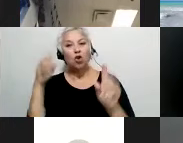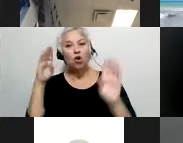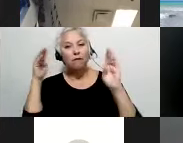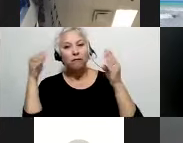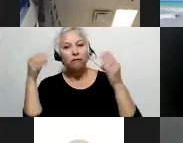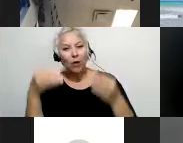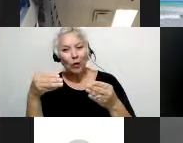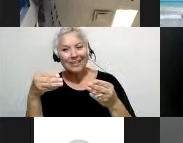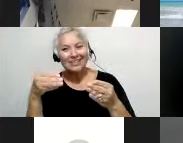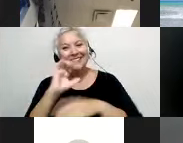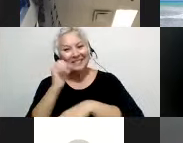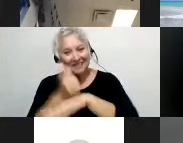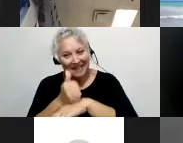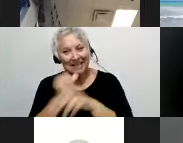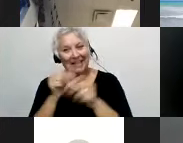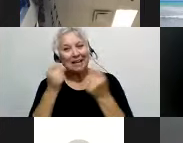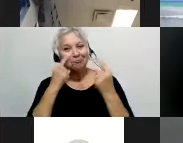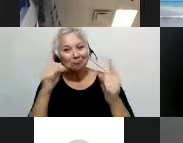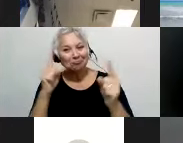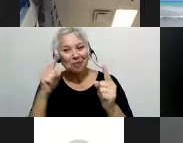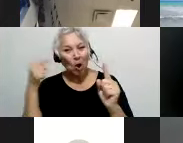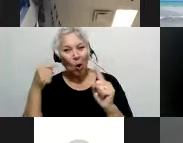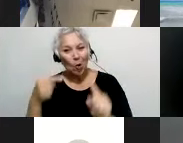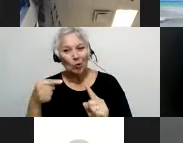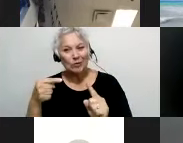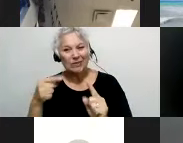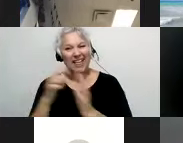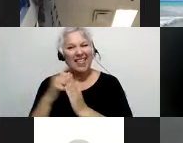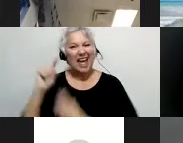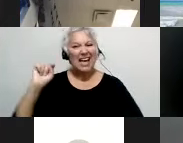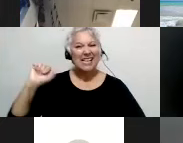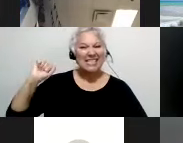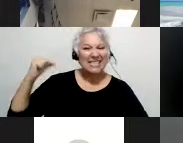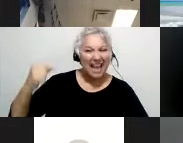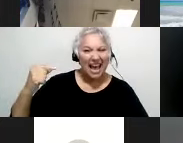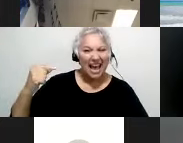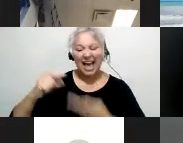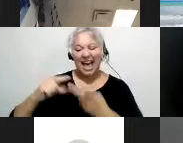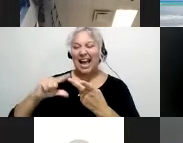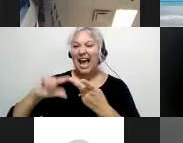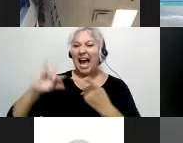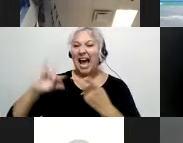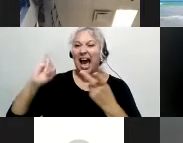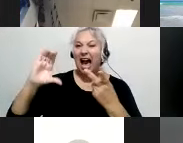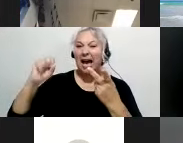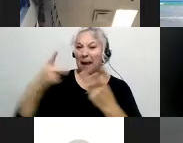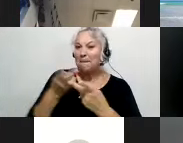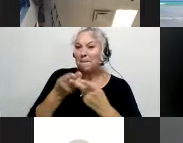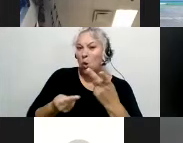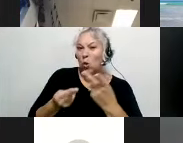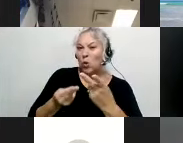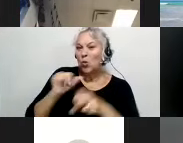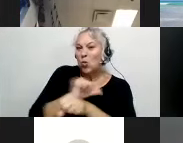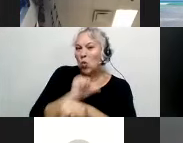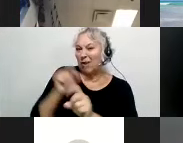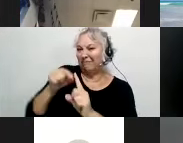on setting and attaining goals, which is something that the tag said and something that the ICAP assessments work on as well.